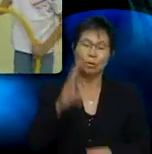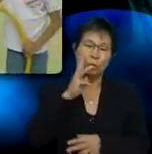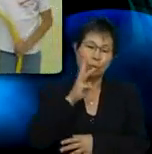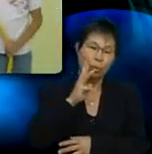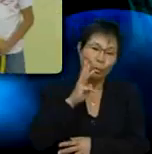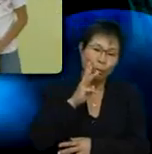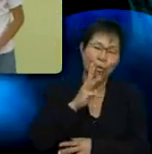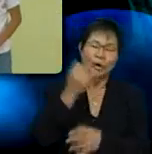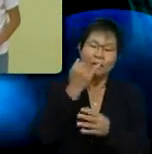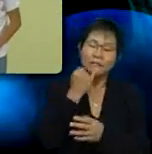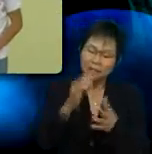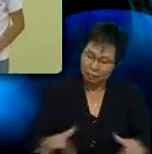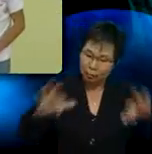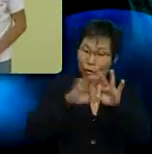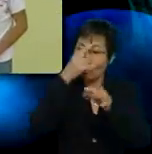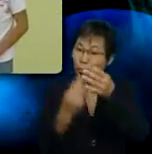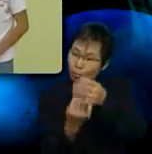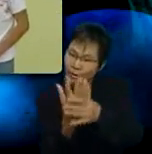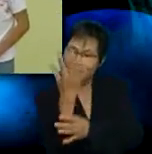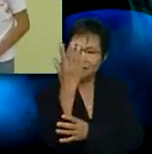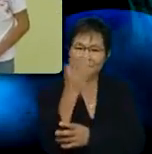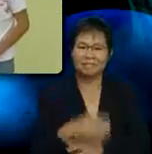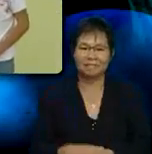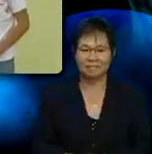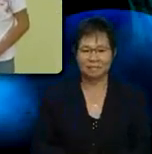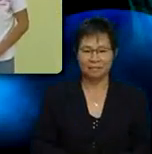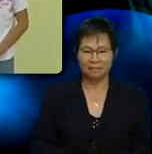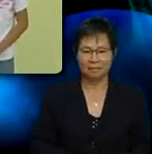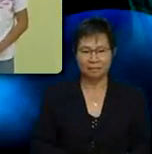Water is important for plants.